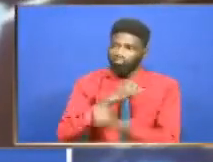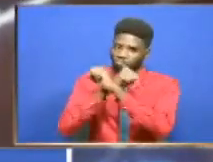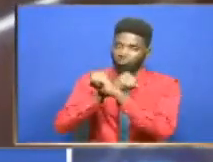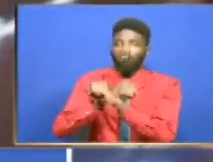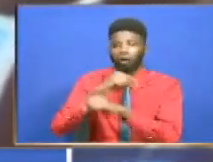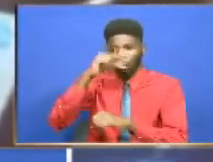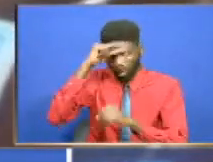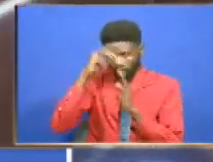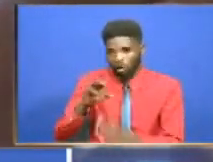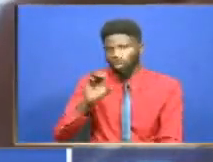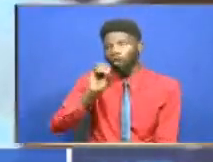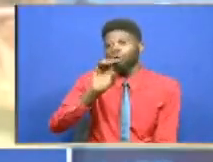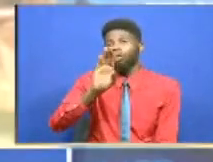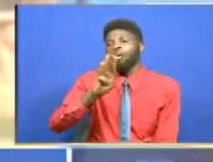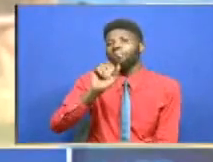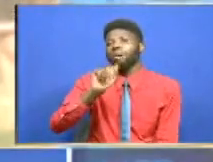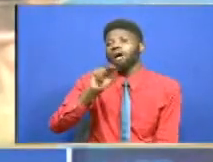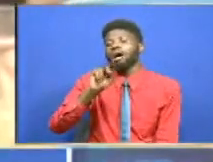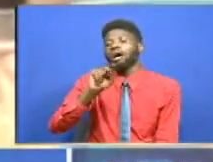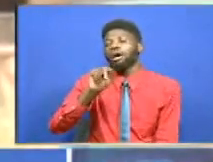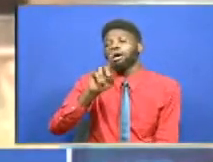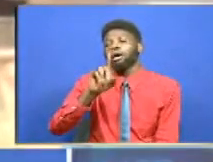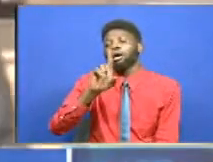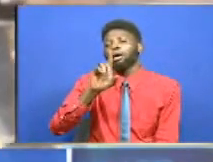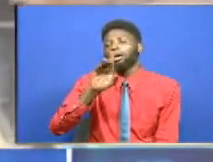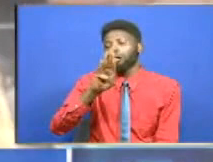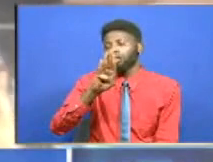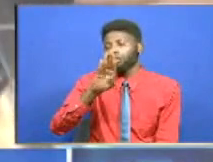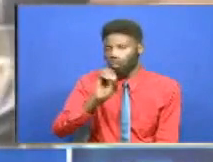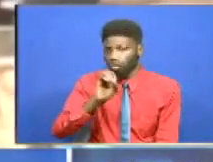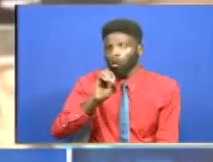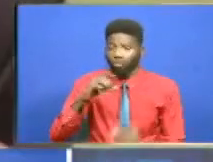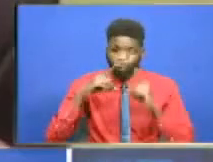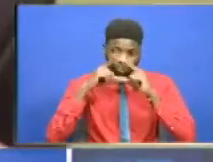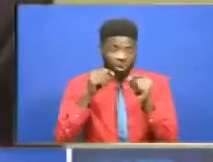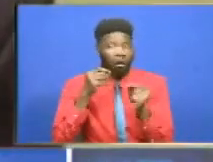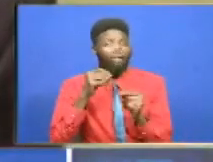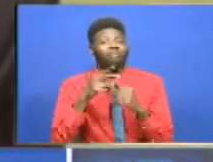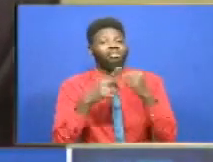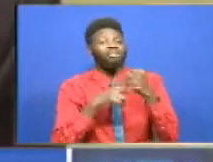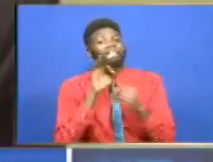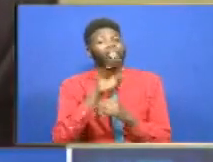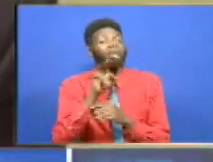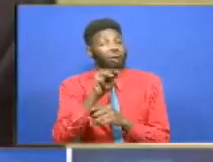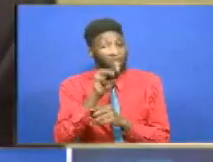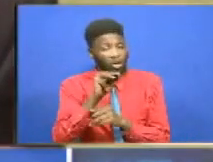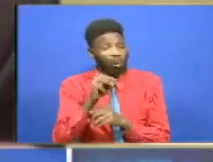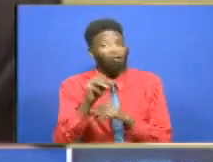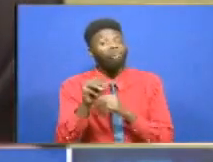in question was not substantial enough to dent the county government. The kind of